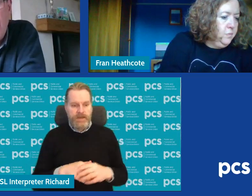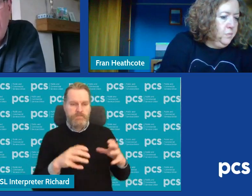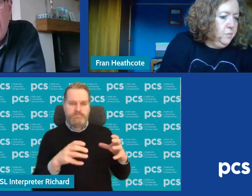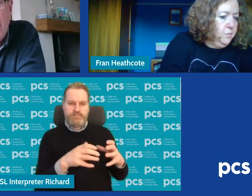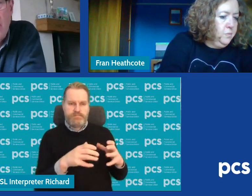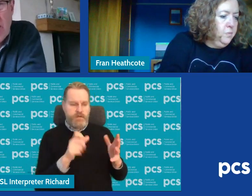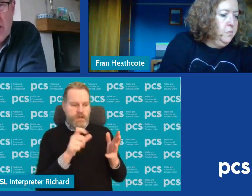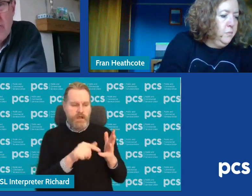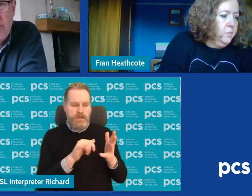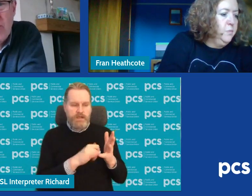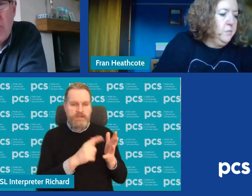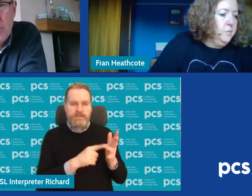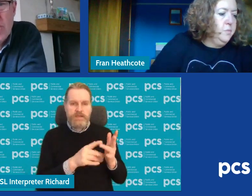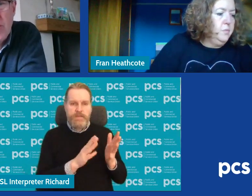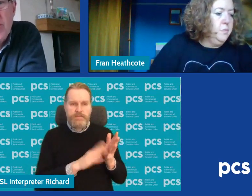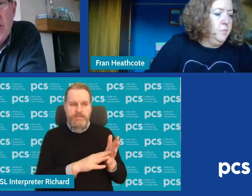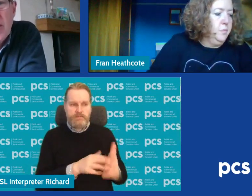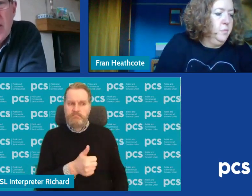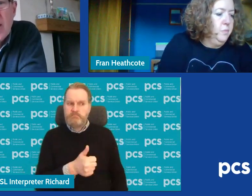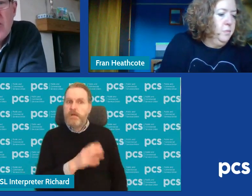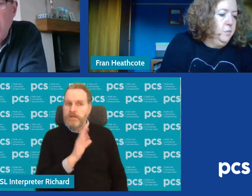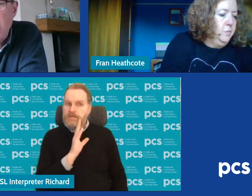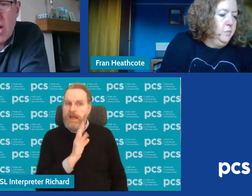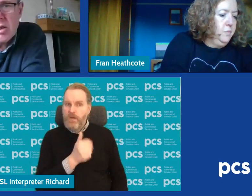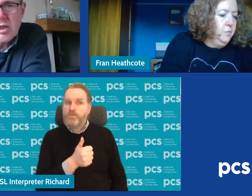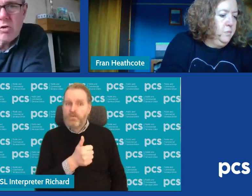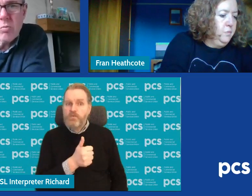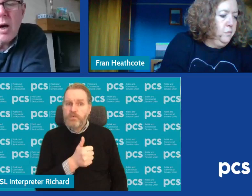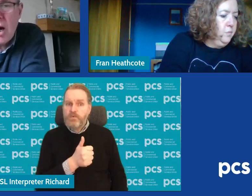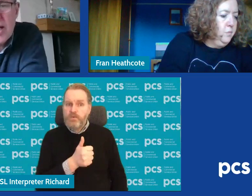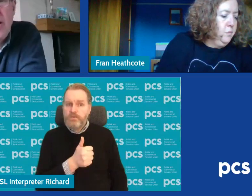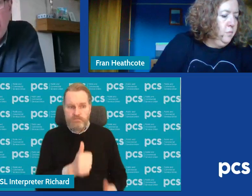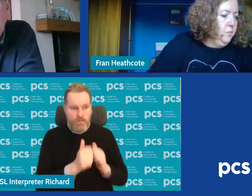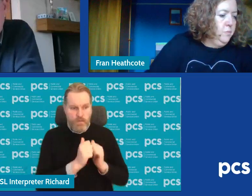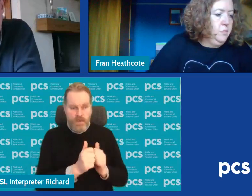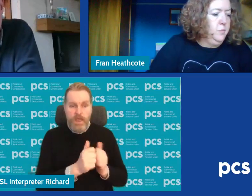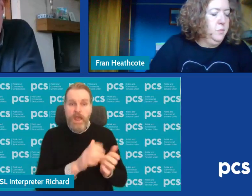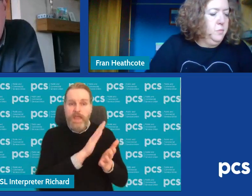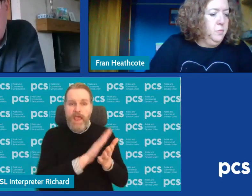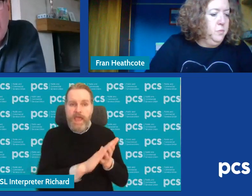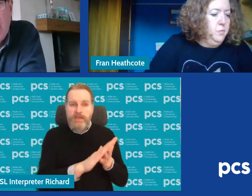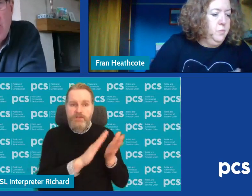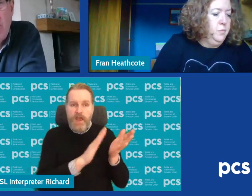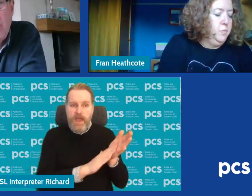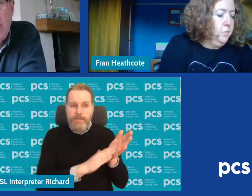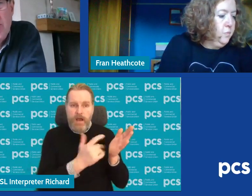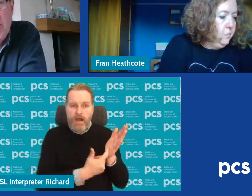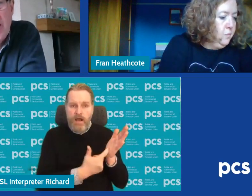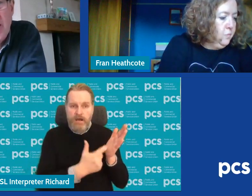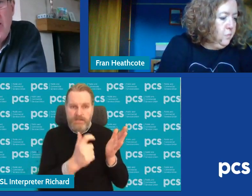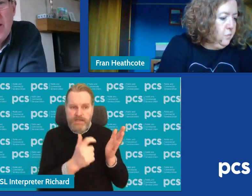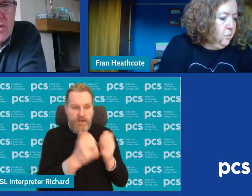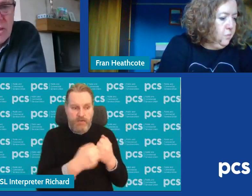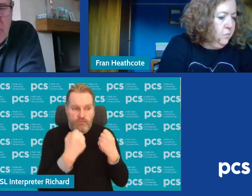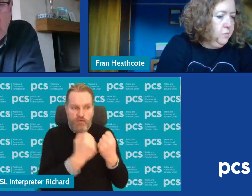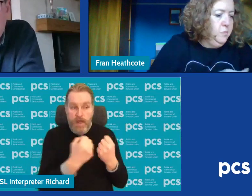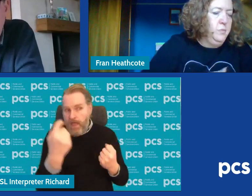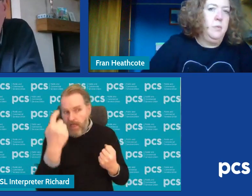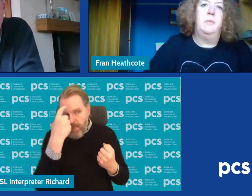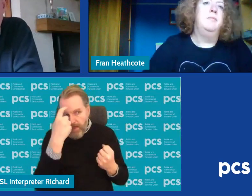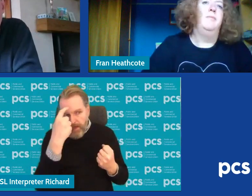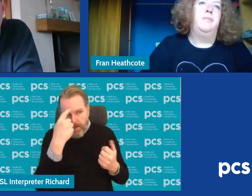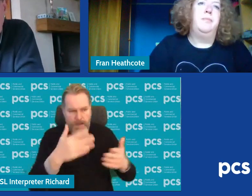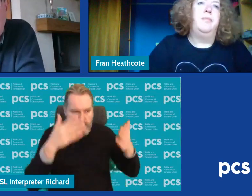very attractive option. The HMRC group are currently considering targeted action options. And again, they'll be